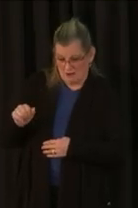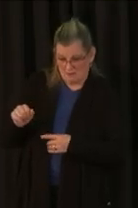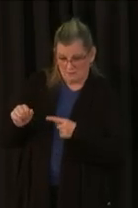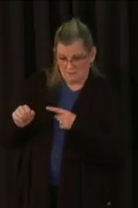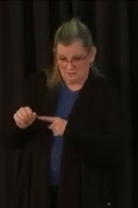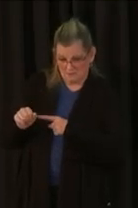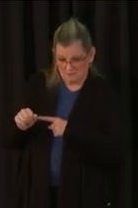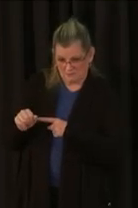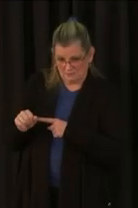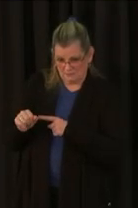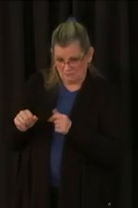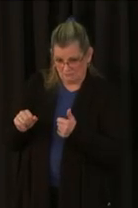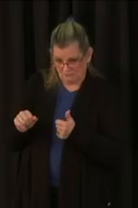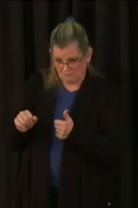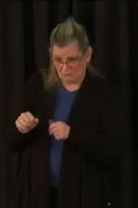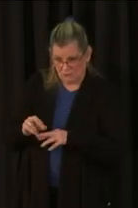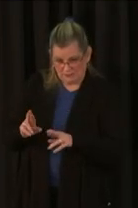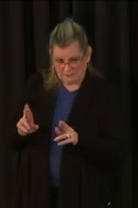Monica, your line should be open.